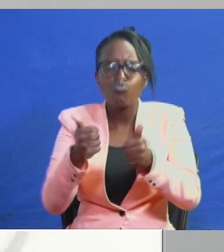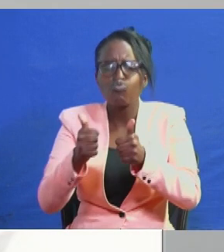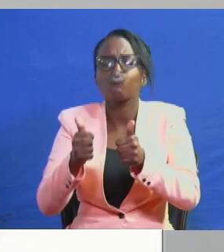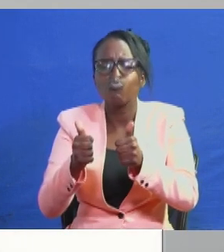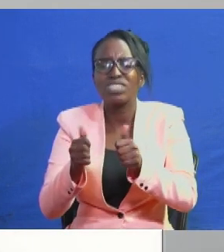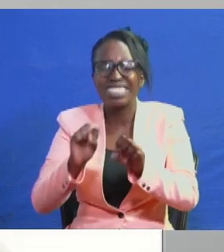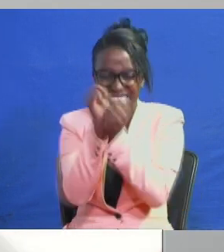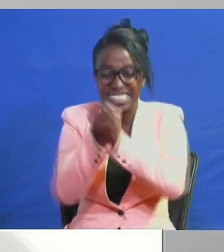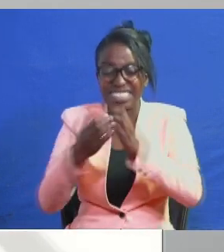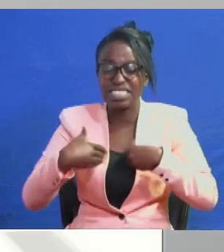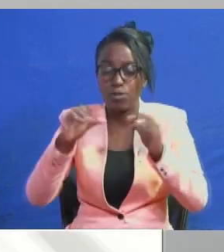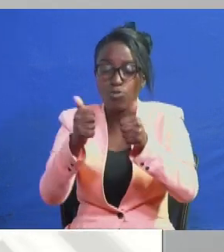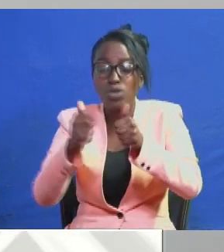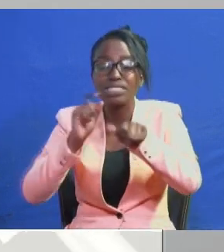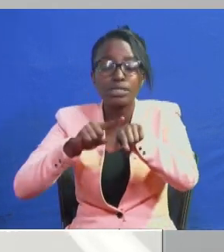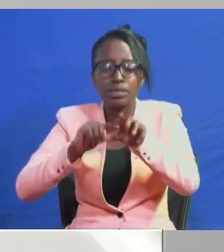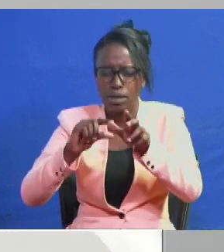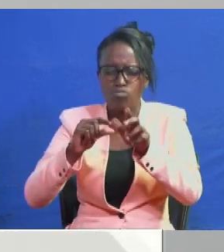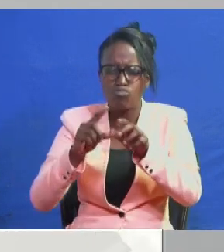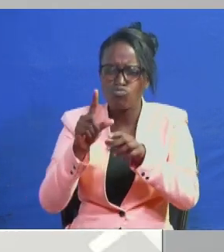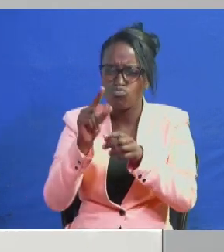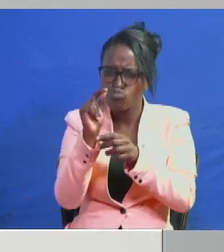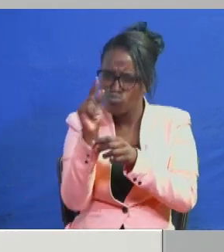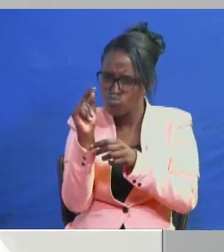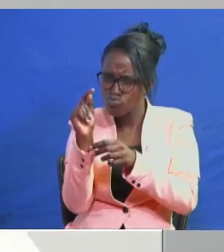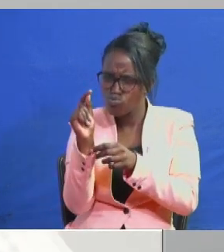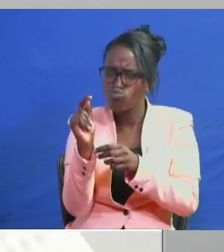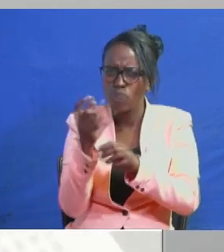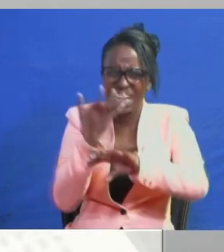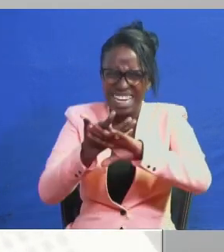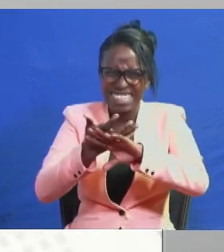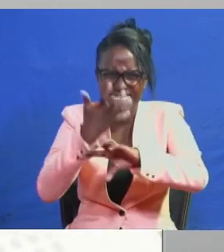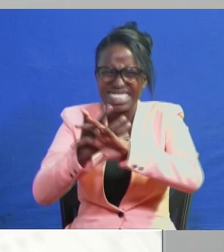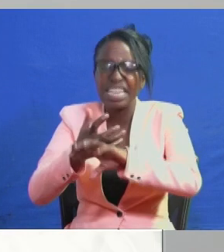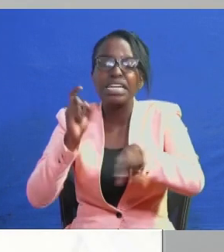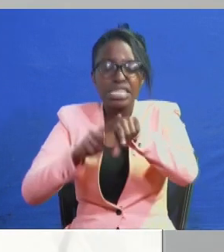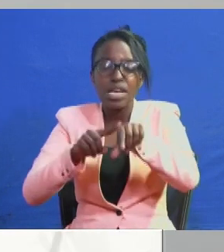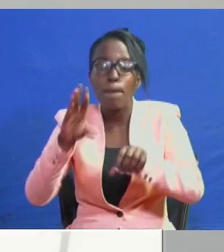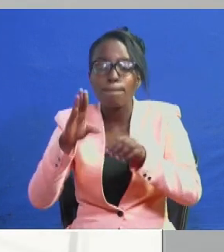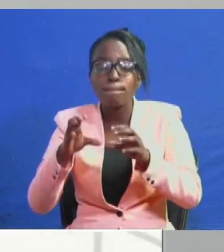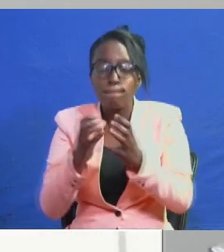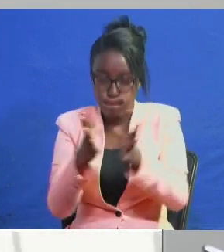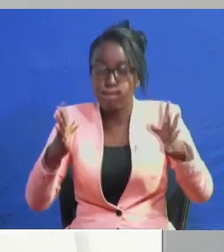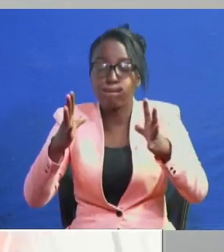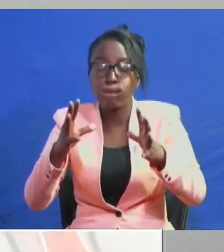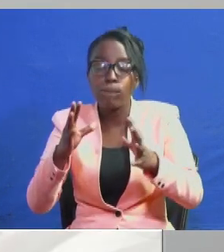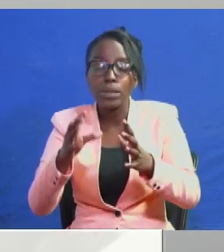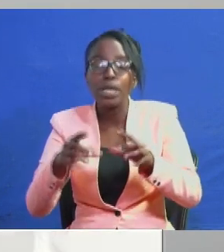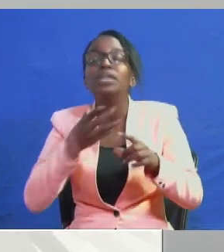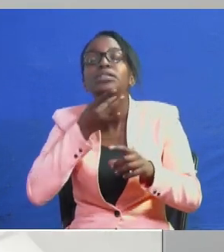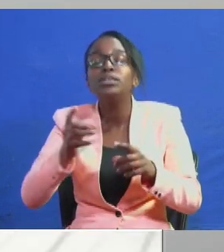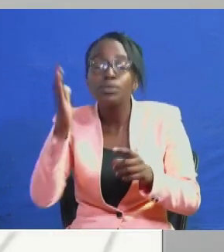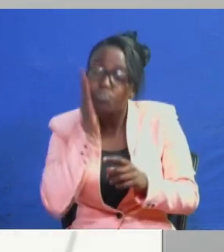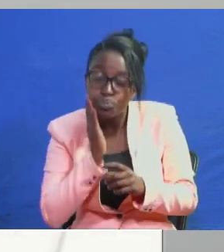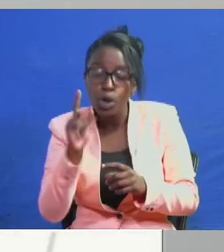for women, you'll find it just as thinning. You'll hardly get them get bald like men, but when you look through the